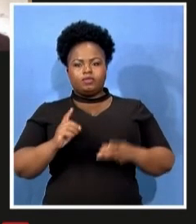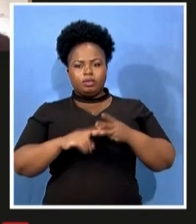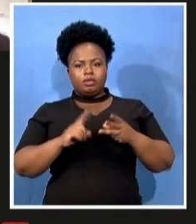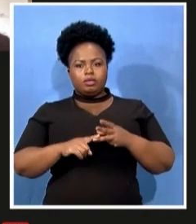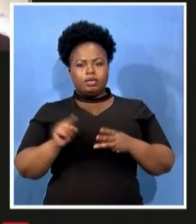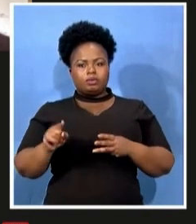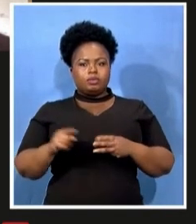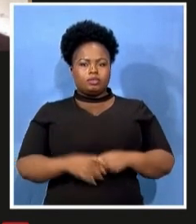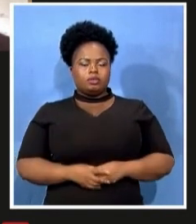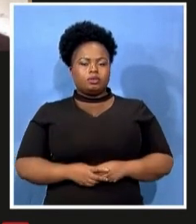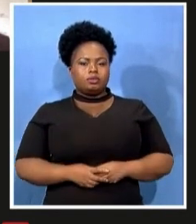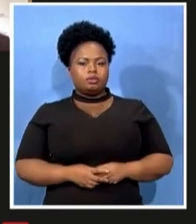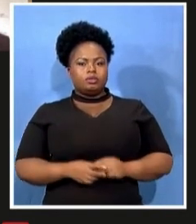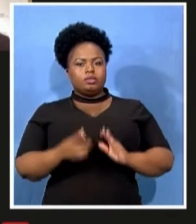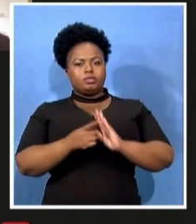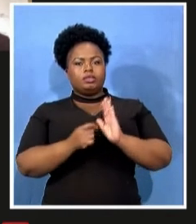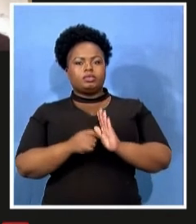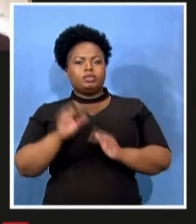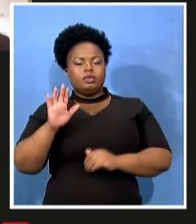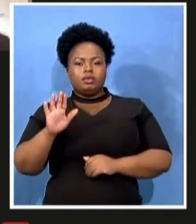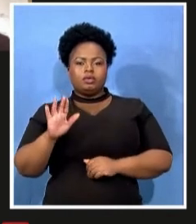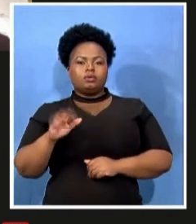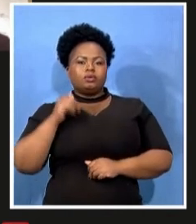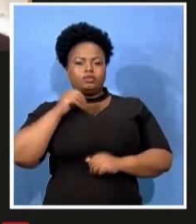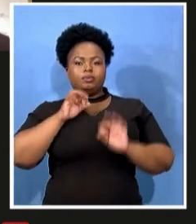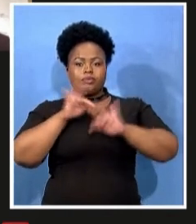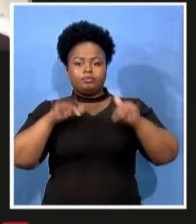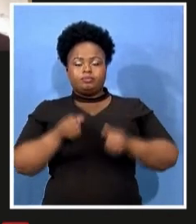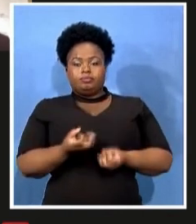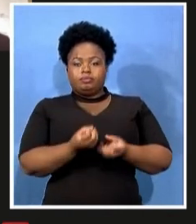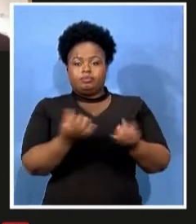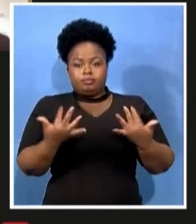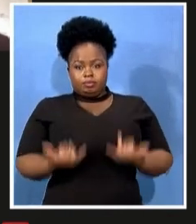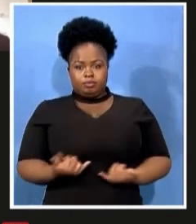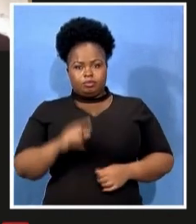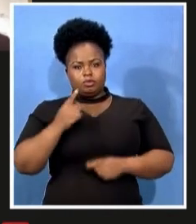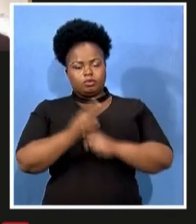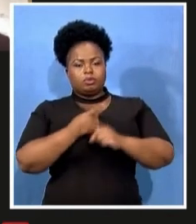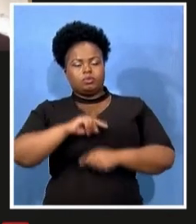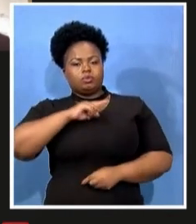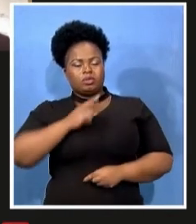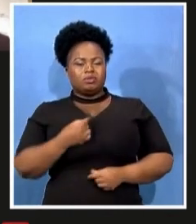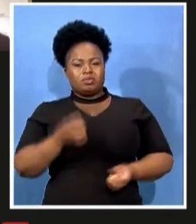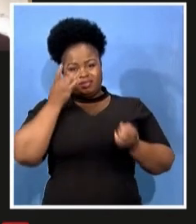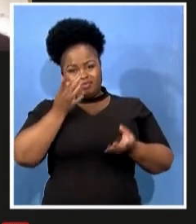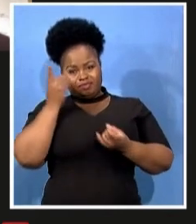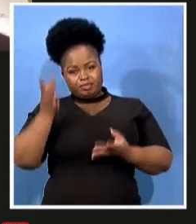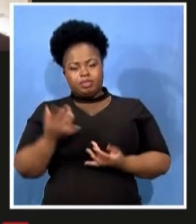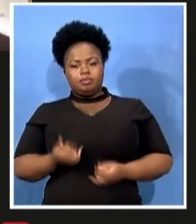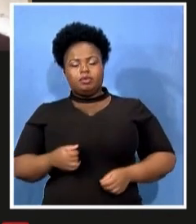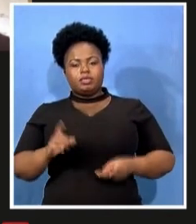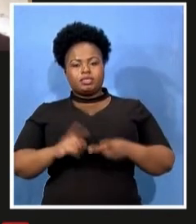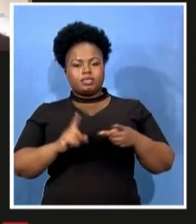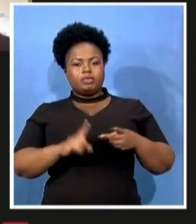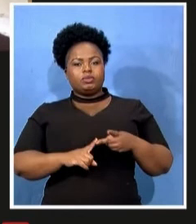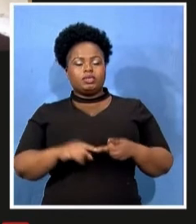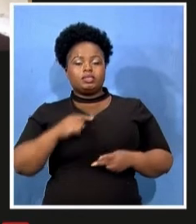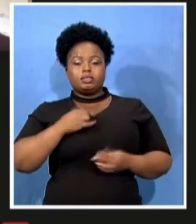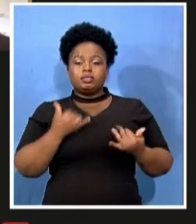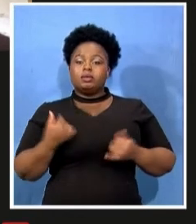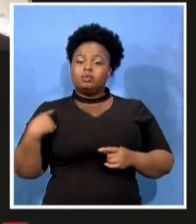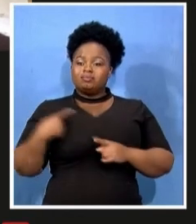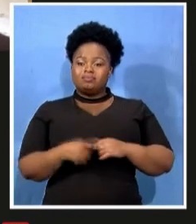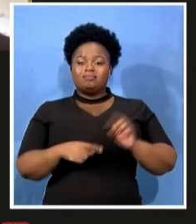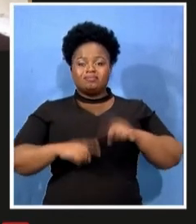talk to the public. It's important to align the messaging. Right now, we've got so everyone saying different things. It's important that we must